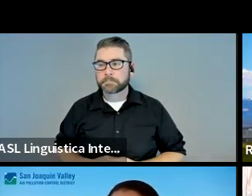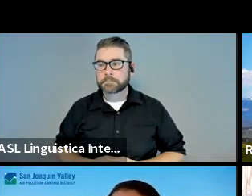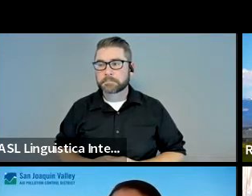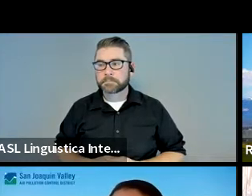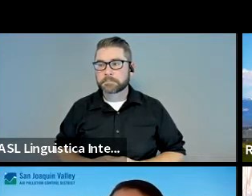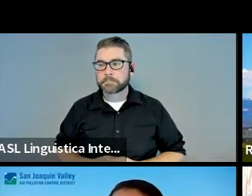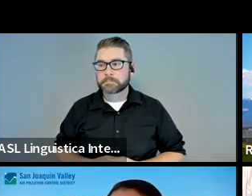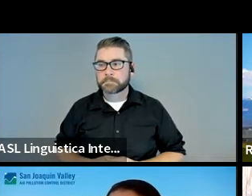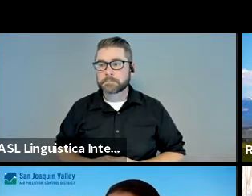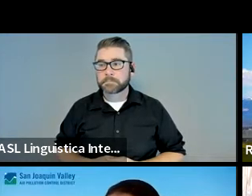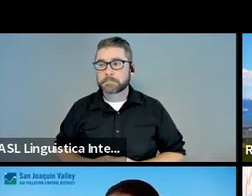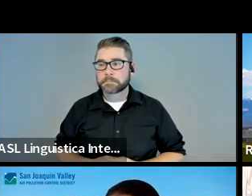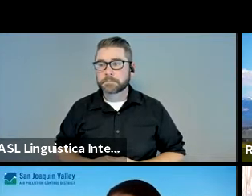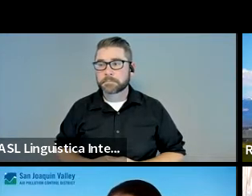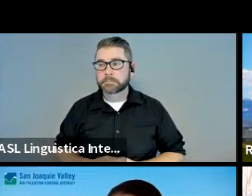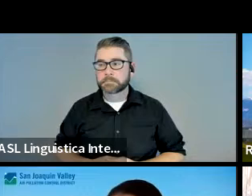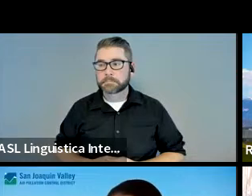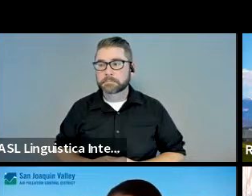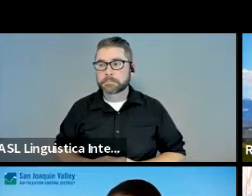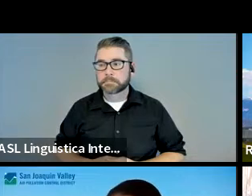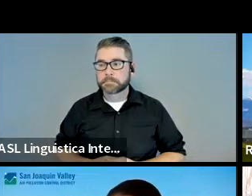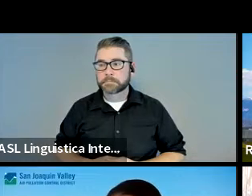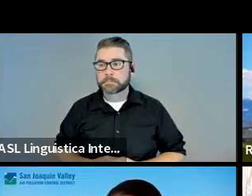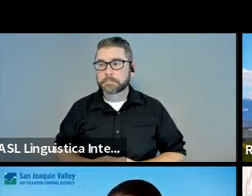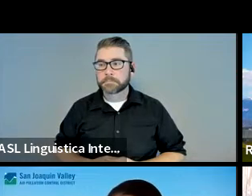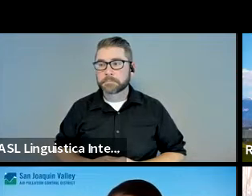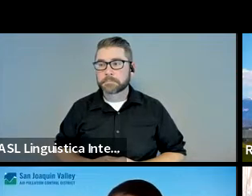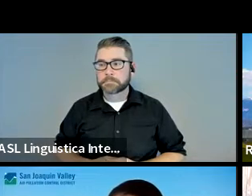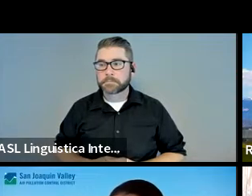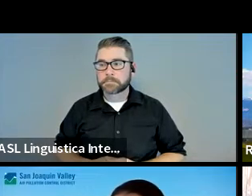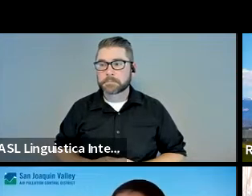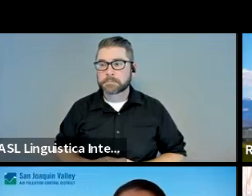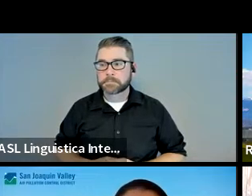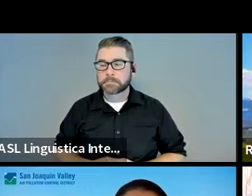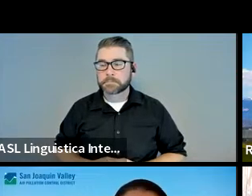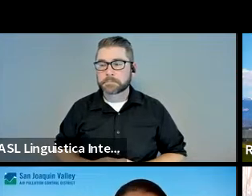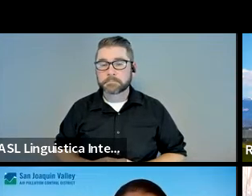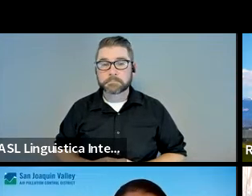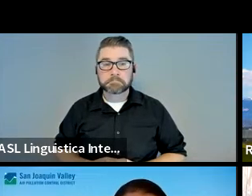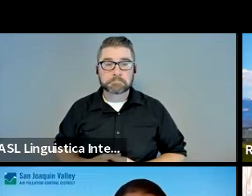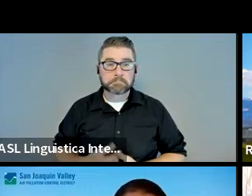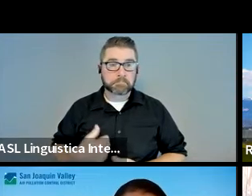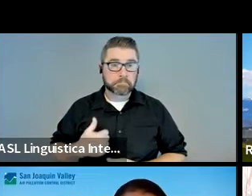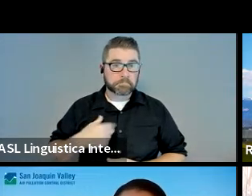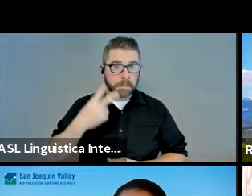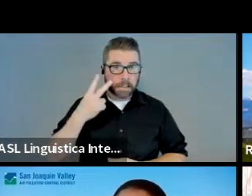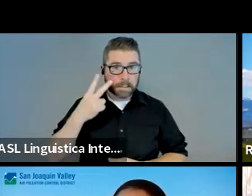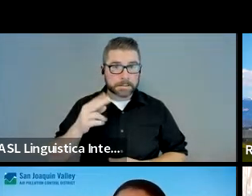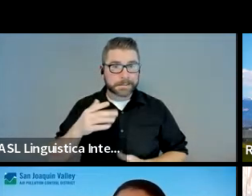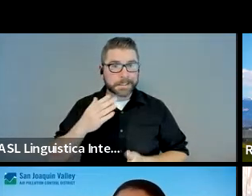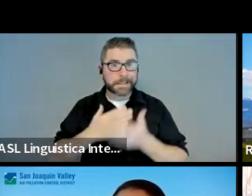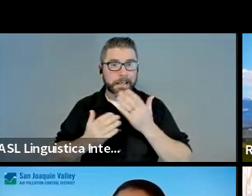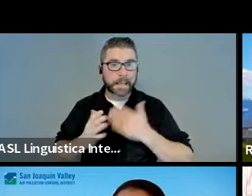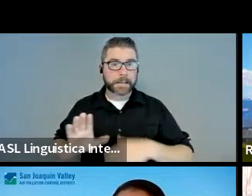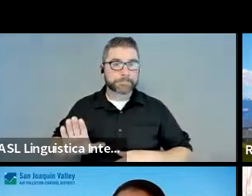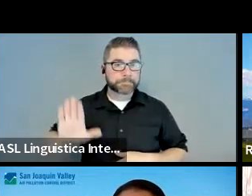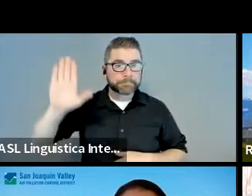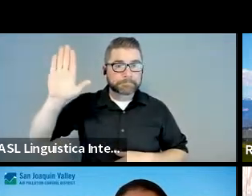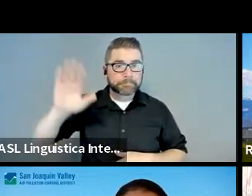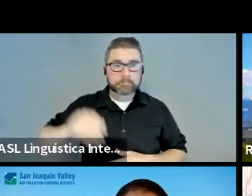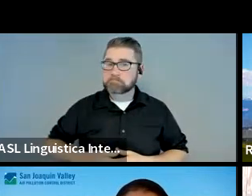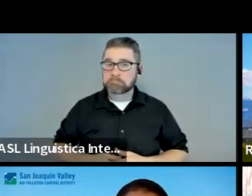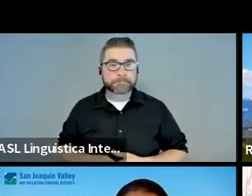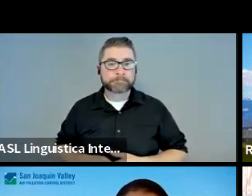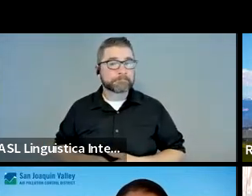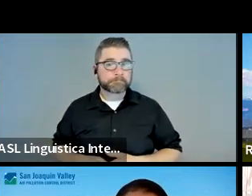I don't see any hands raised or anything in the chat. However, this conversation doesn't have to be over now just